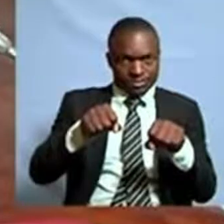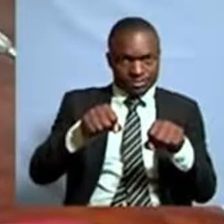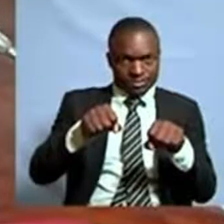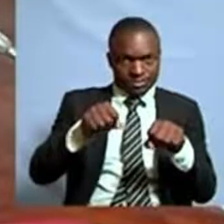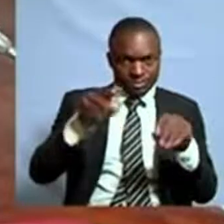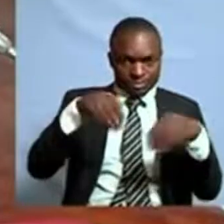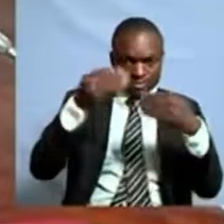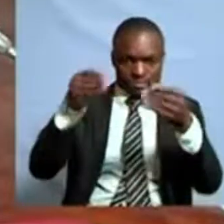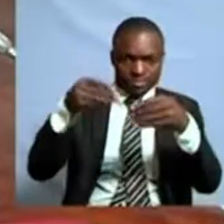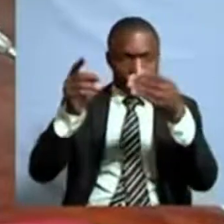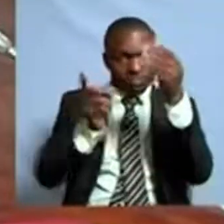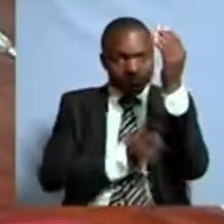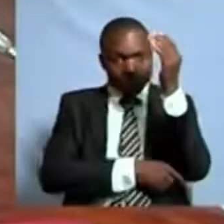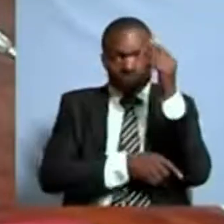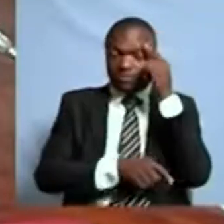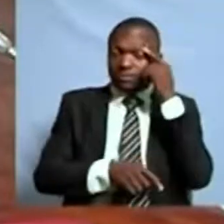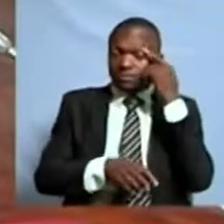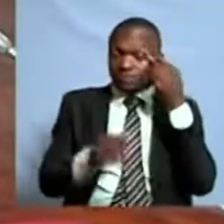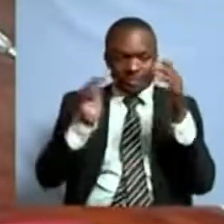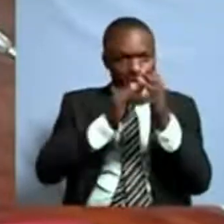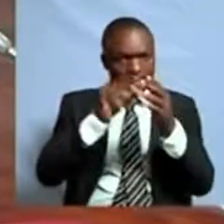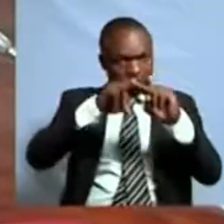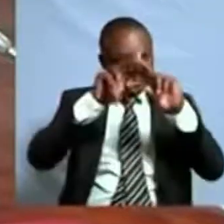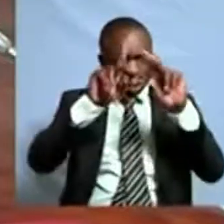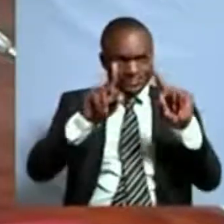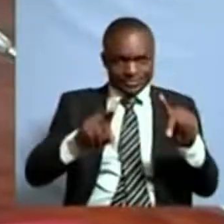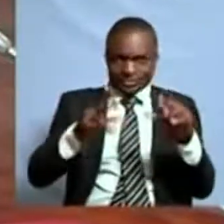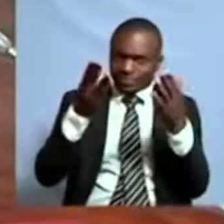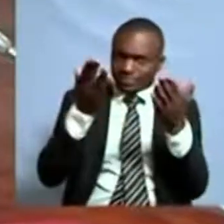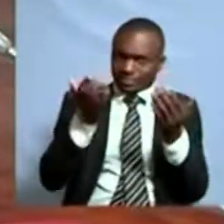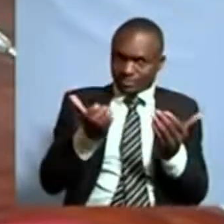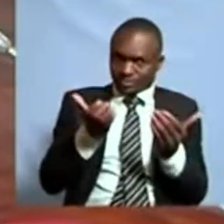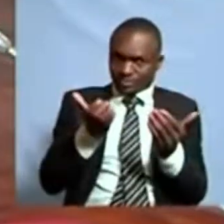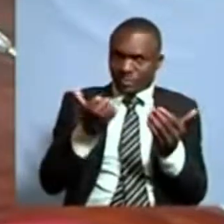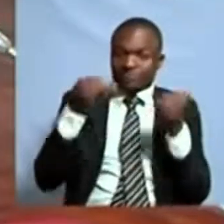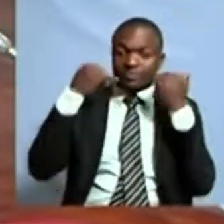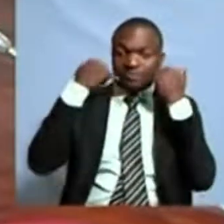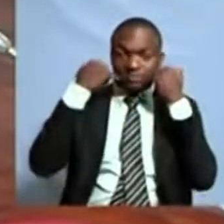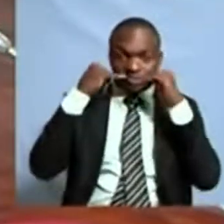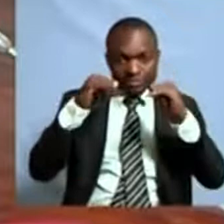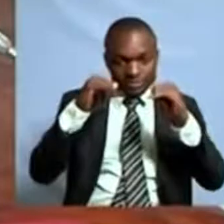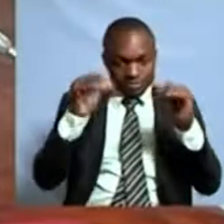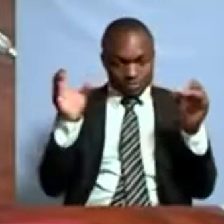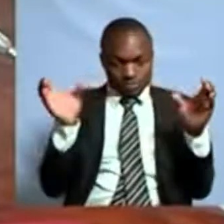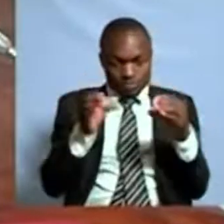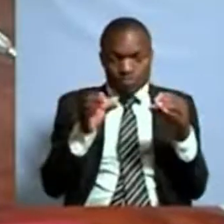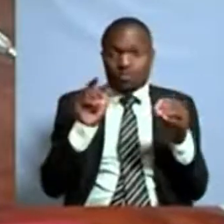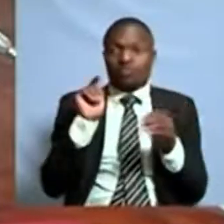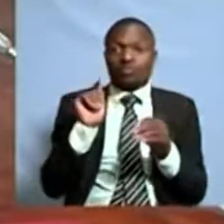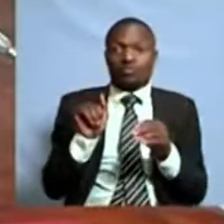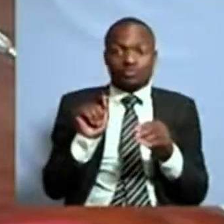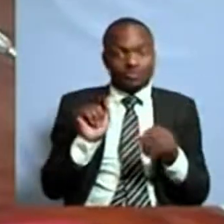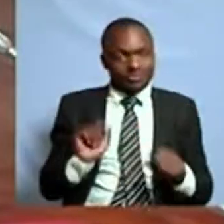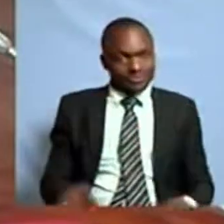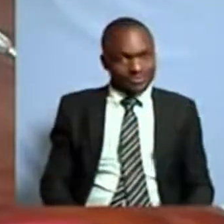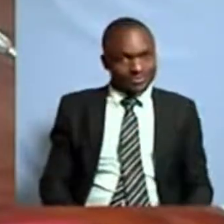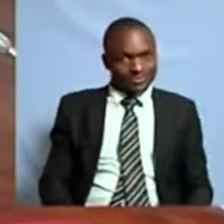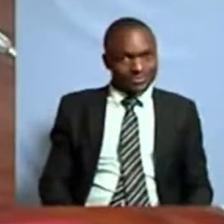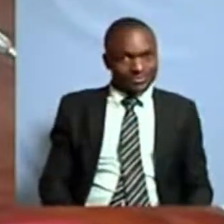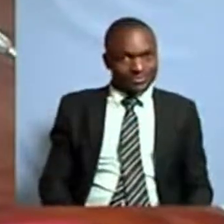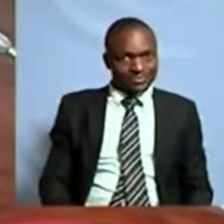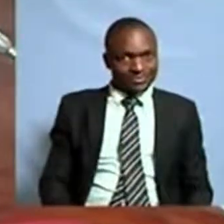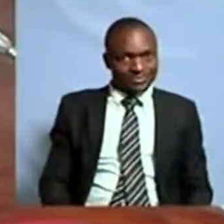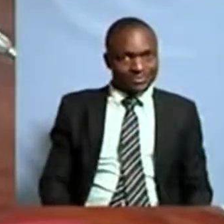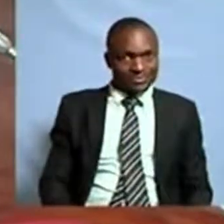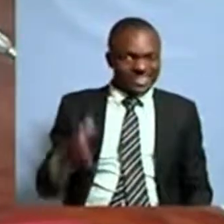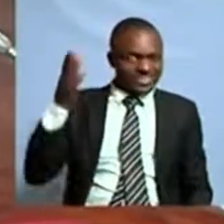penalties. Again, Chair, we want to inform this committee that in